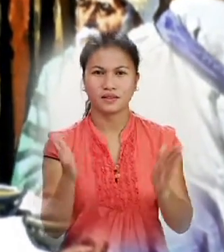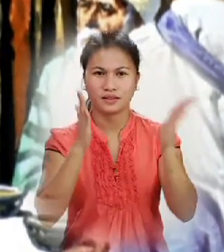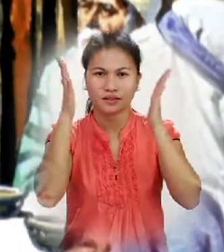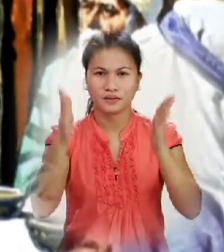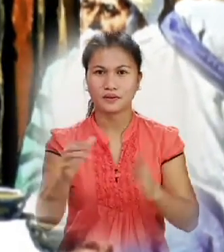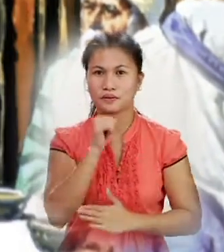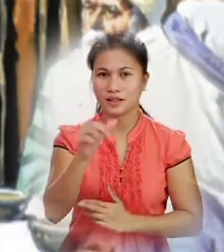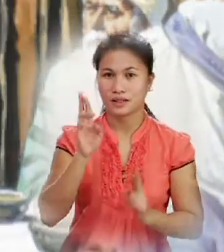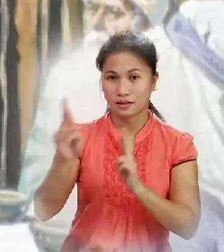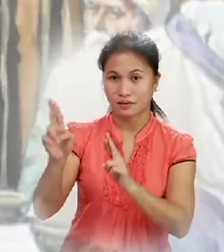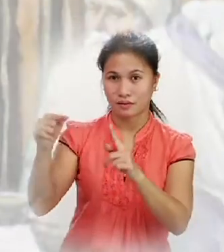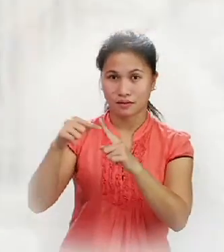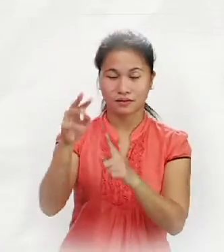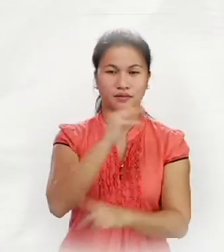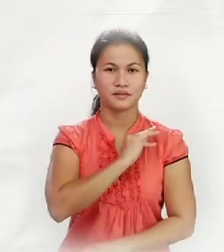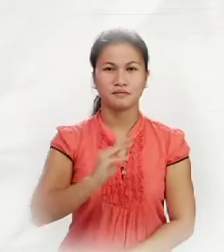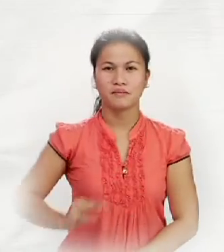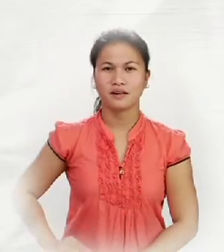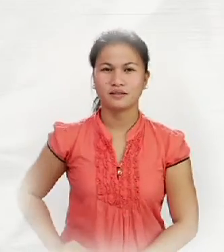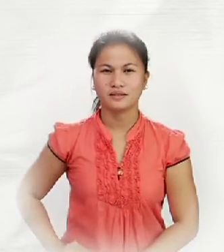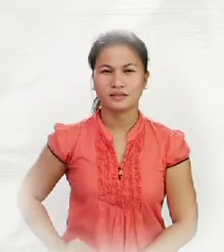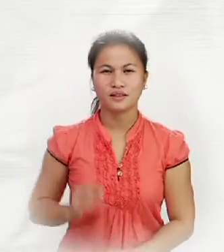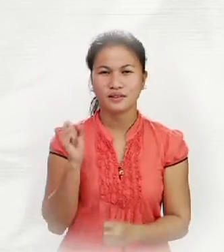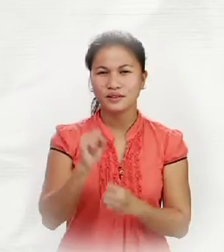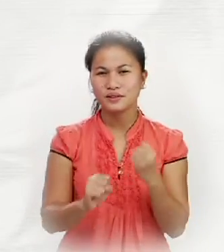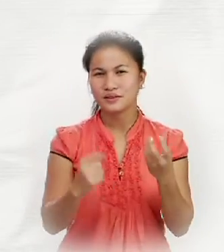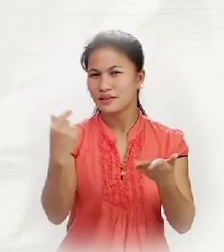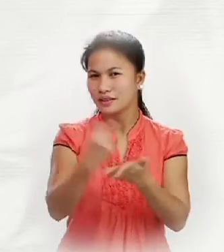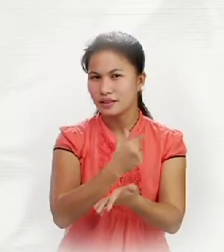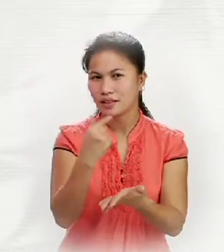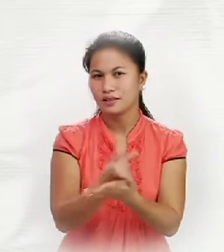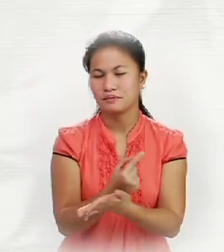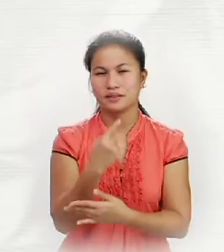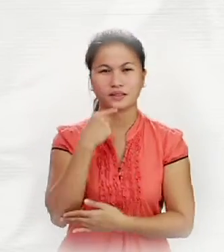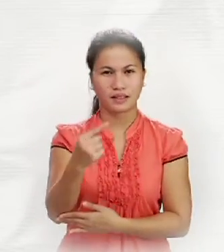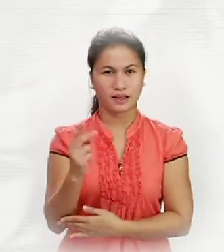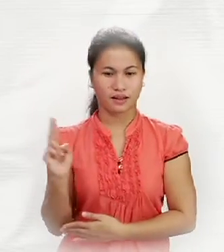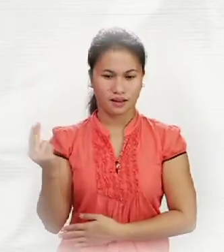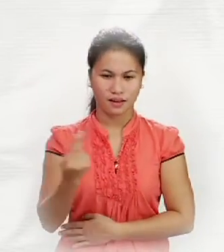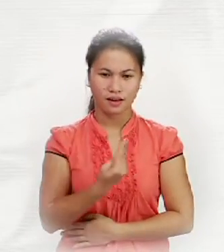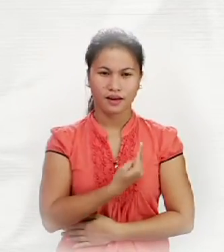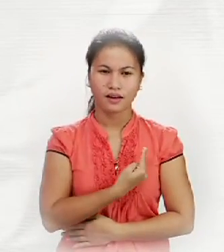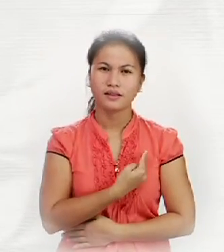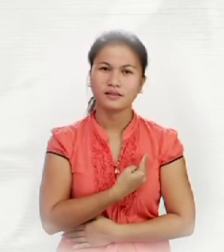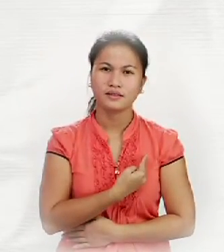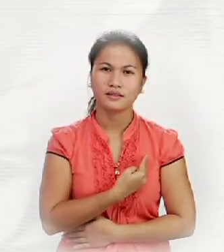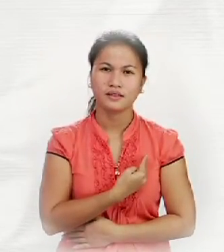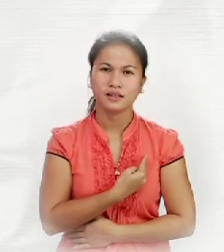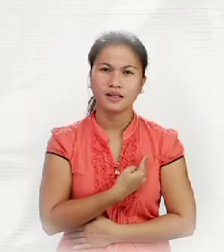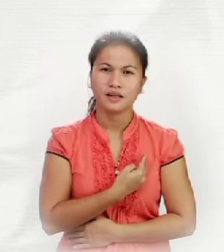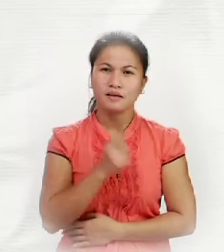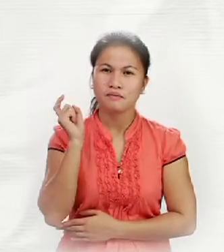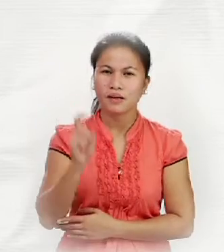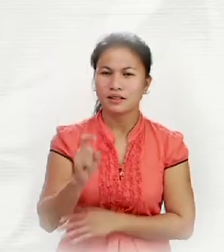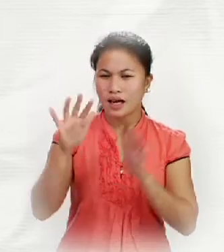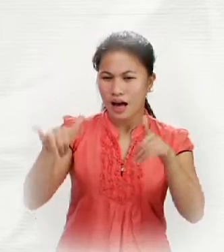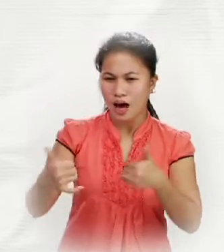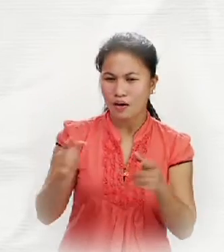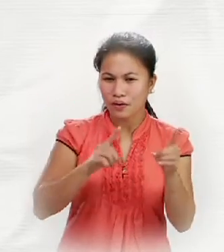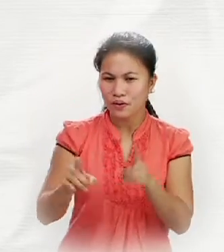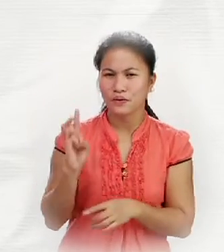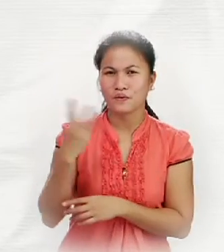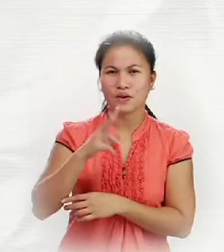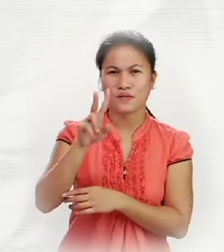report to the master. So the gospel is telling us, be vigilant. But how do we